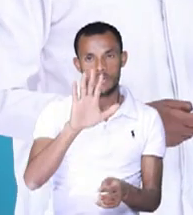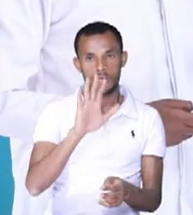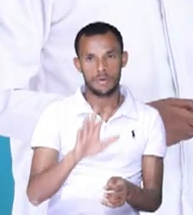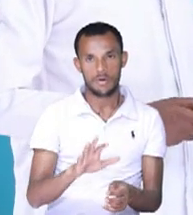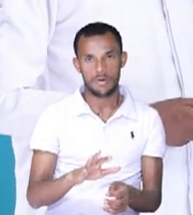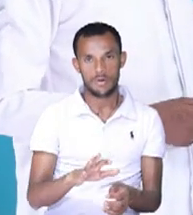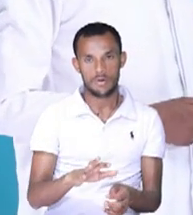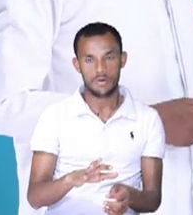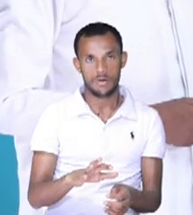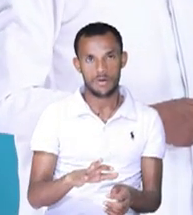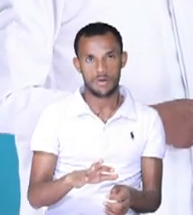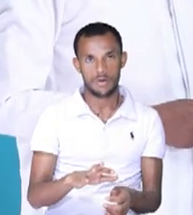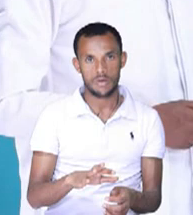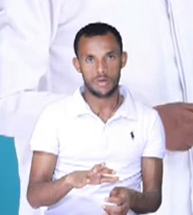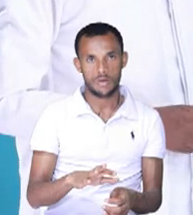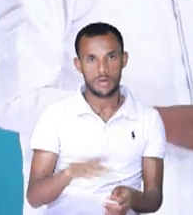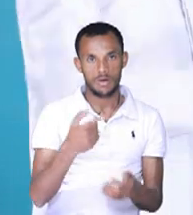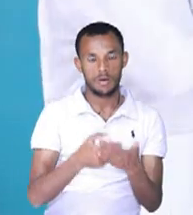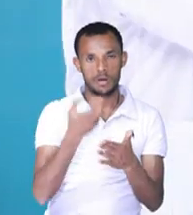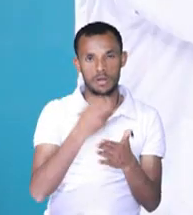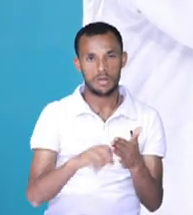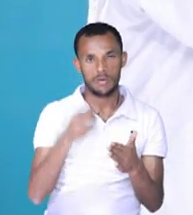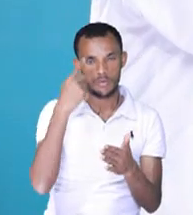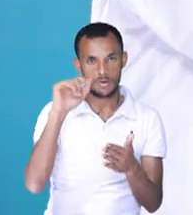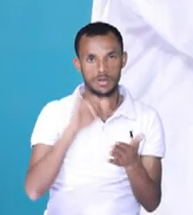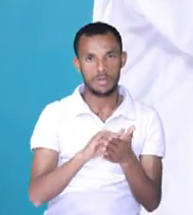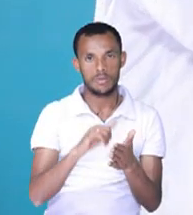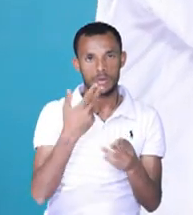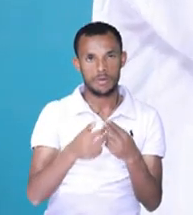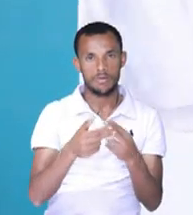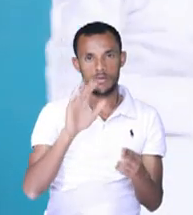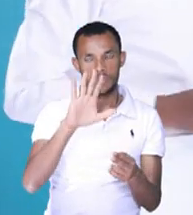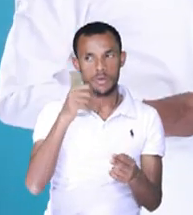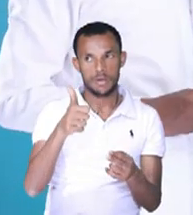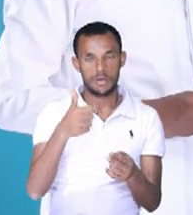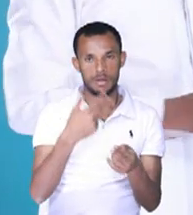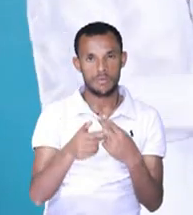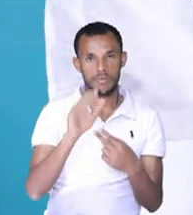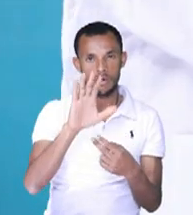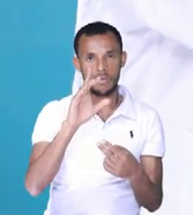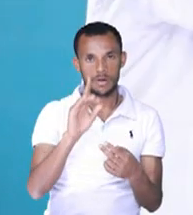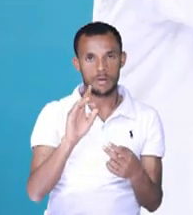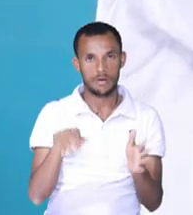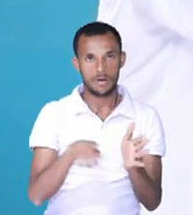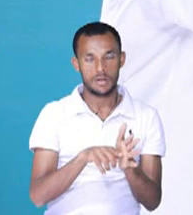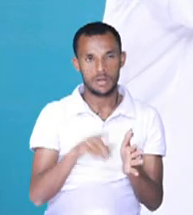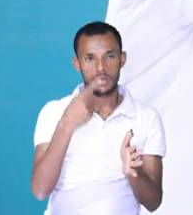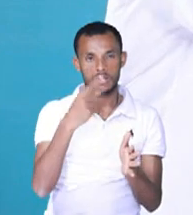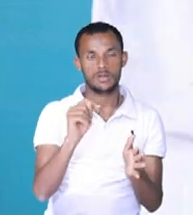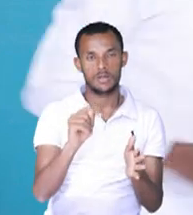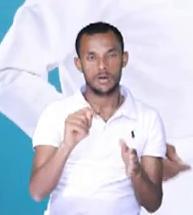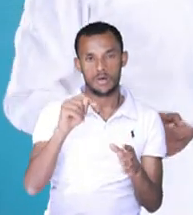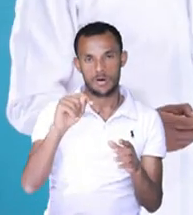the result? You will have a result for that one. Multiply here, 5a times 5d minus the opposite